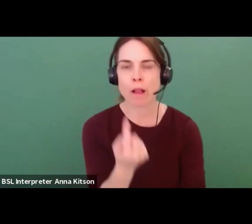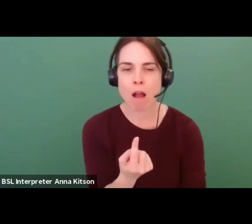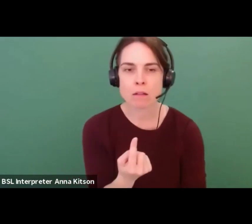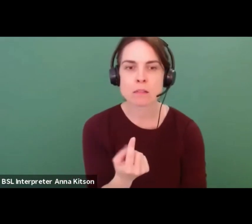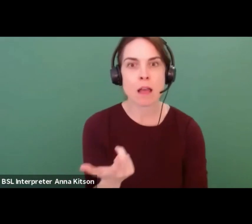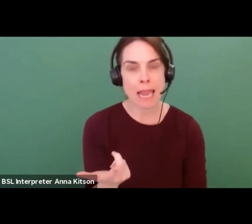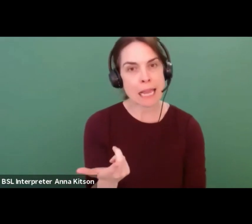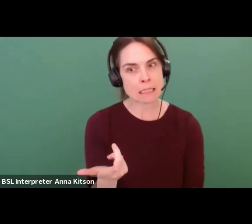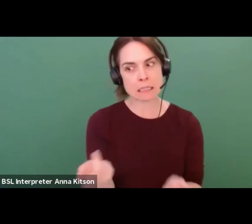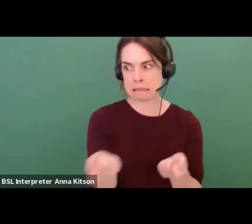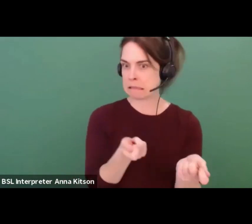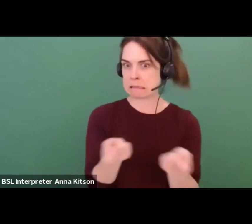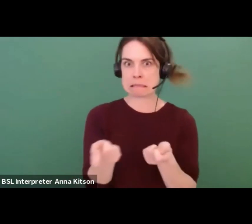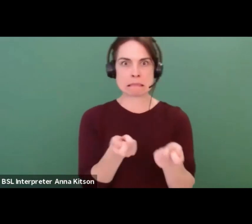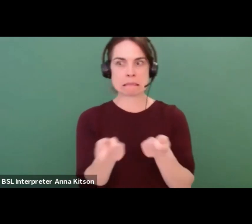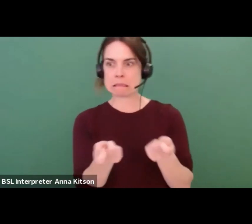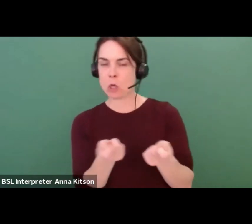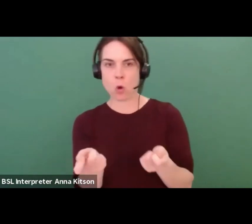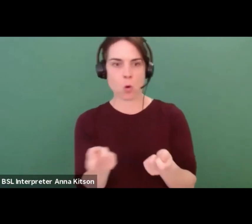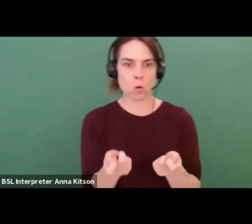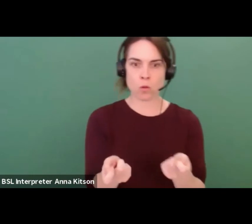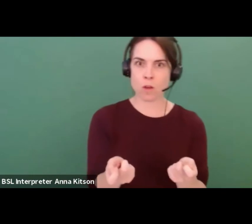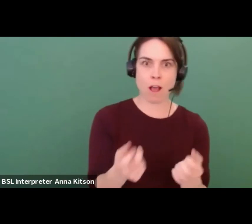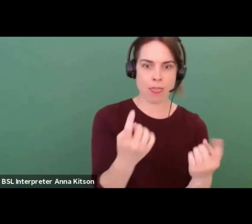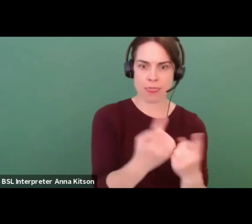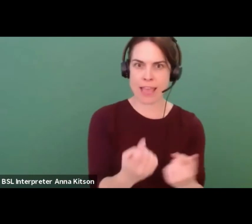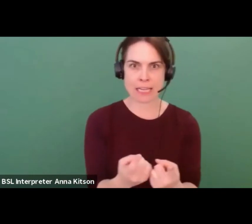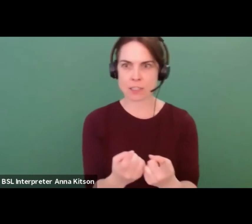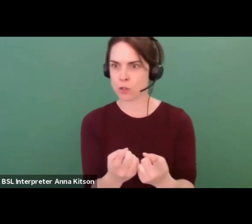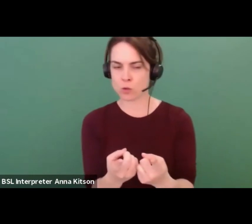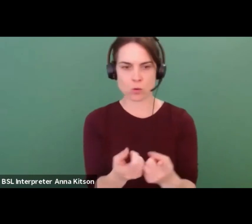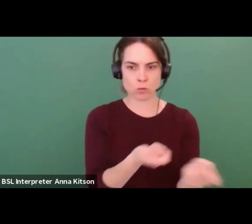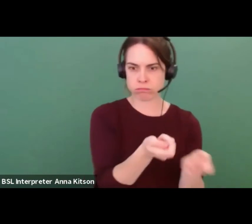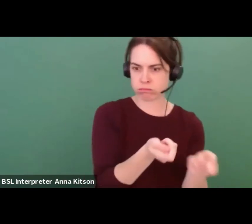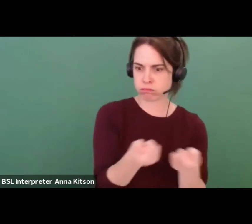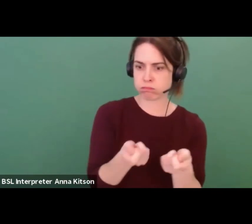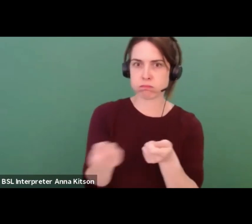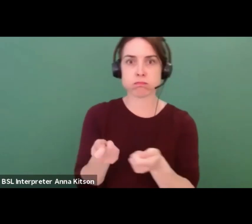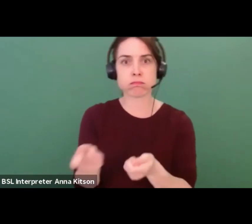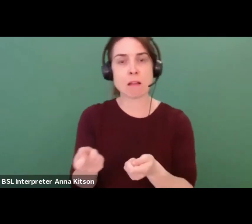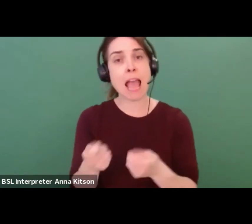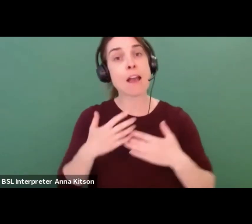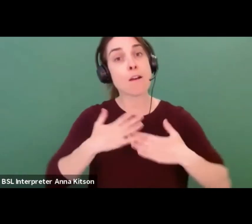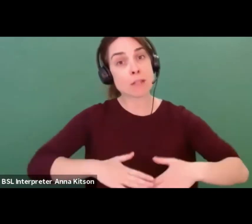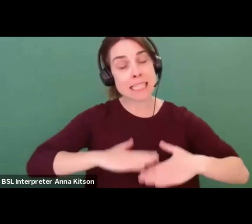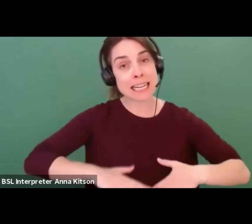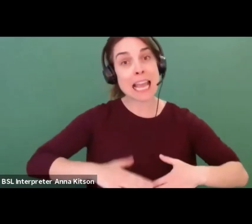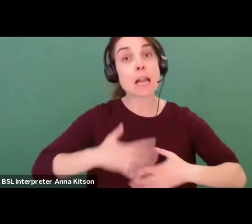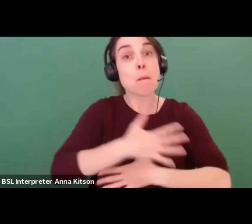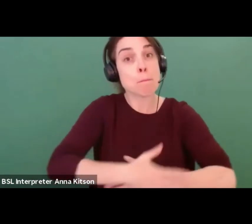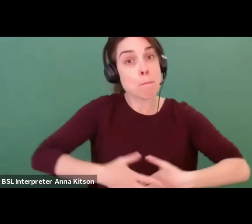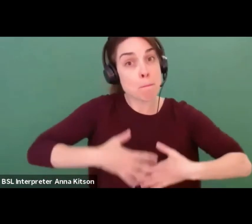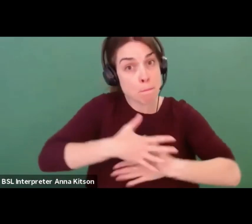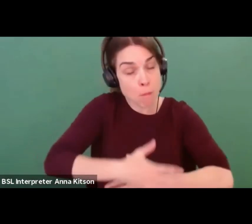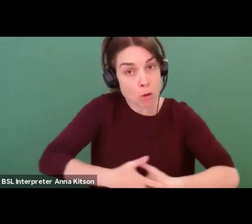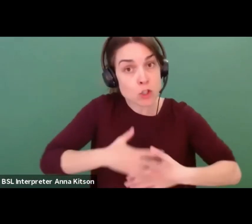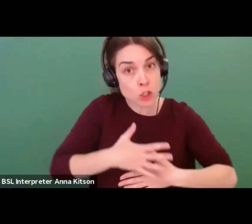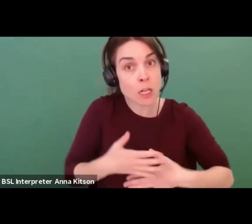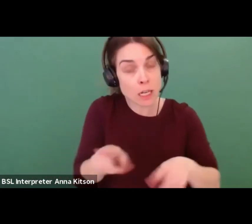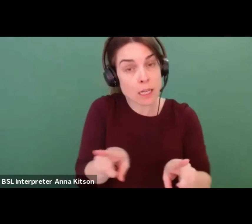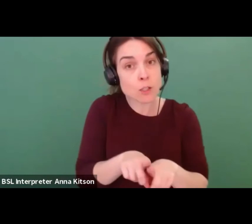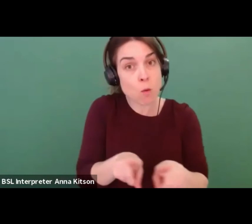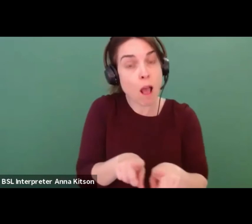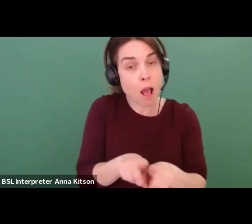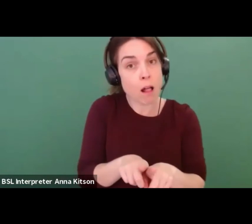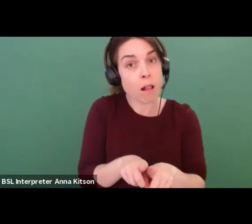stuff. It's certainly not easy mentally and emotionally. There's a substantial risk that the other side may